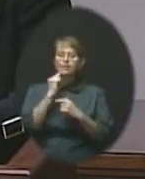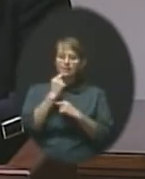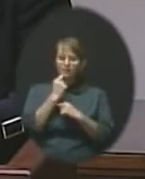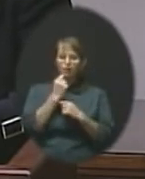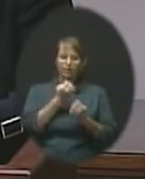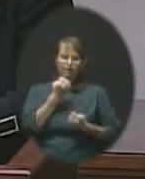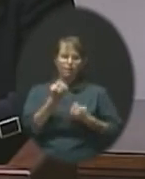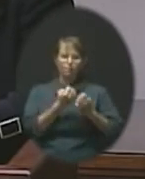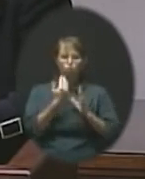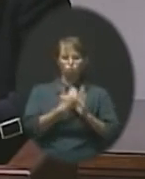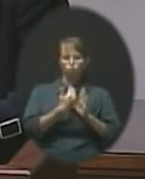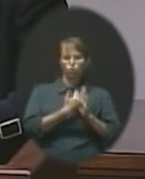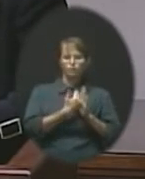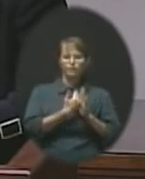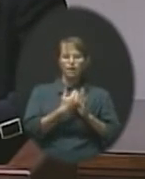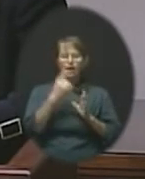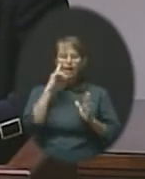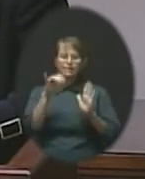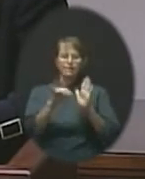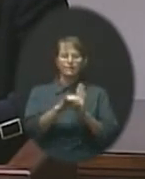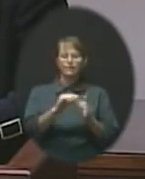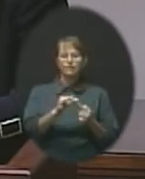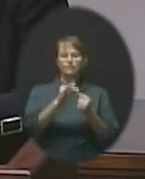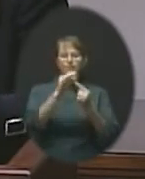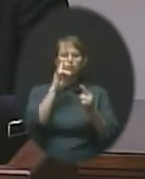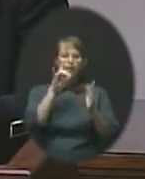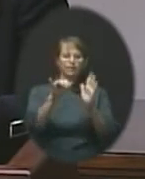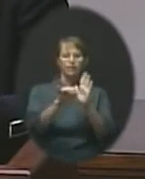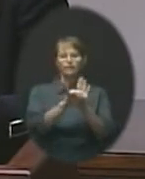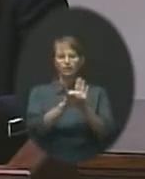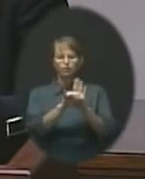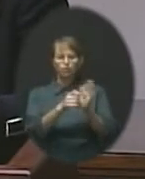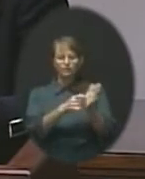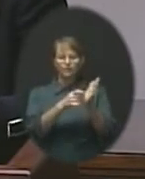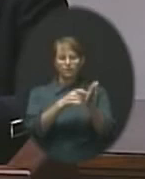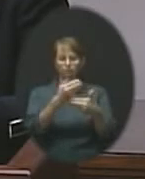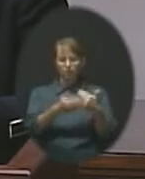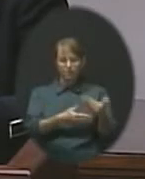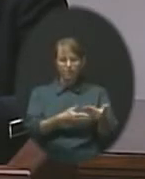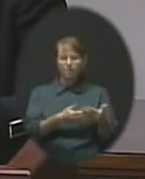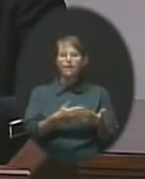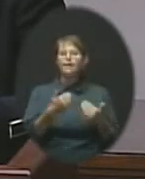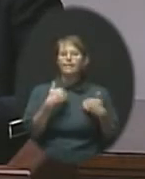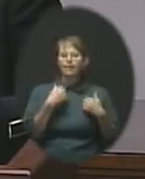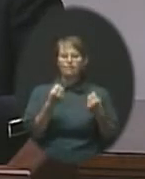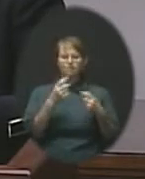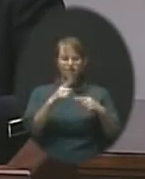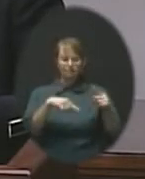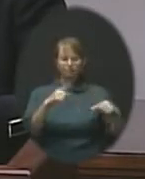identified through the special education identification process. And they have a variety of emotional behavioral needs.